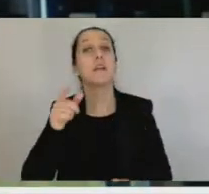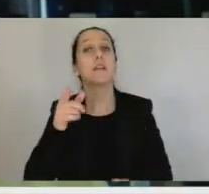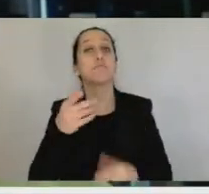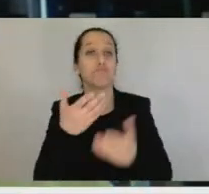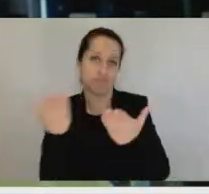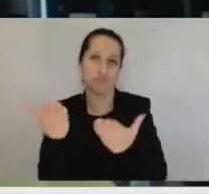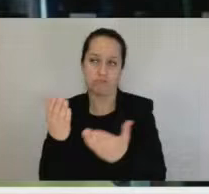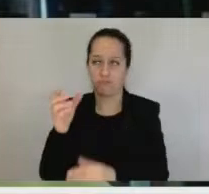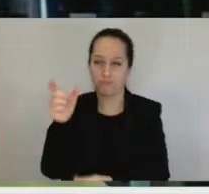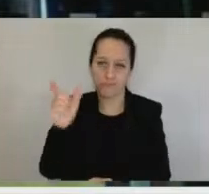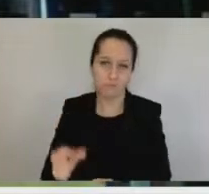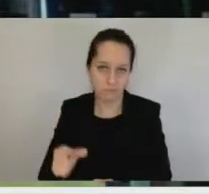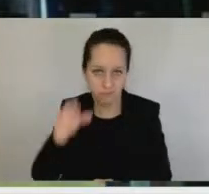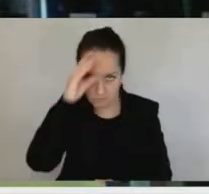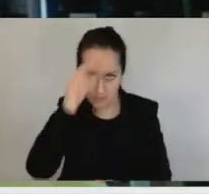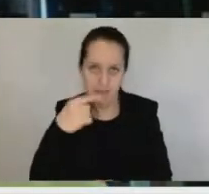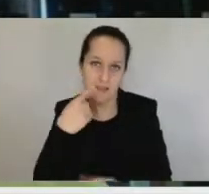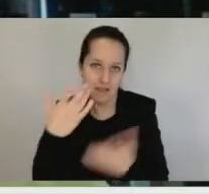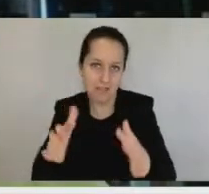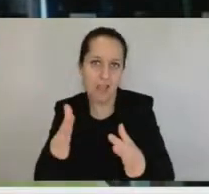As Christian has